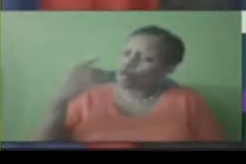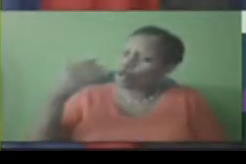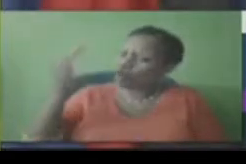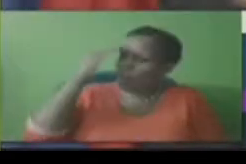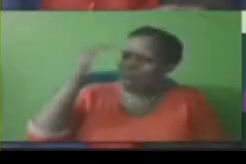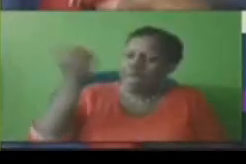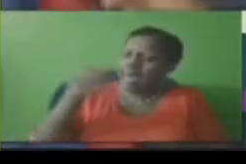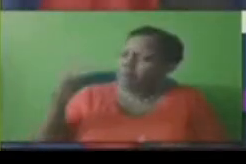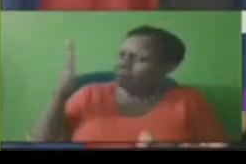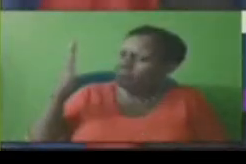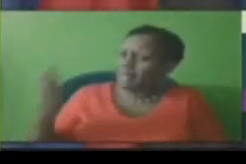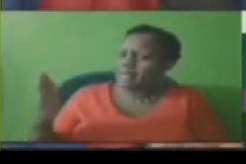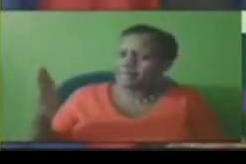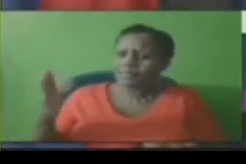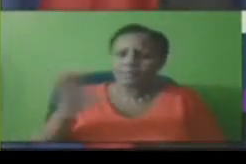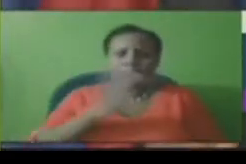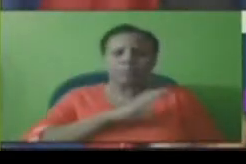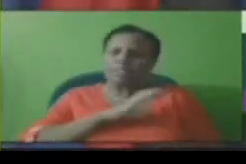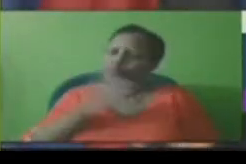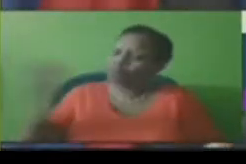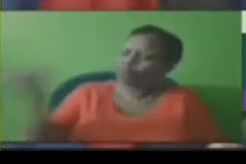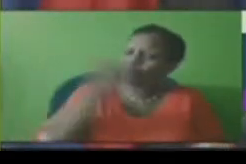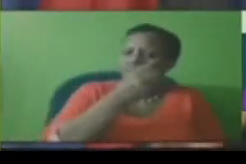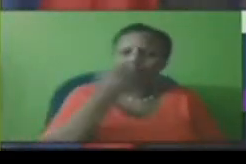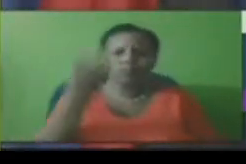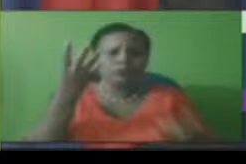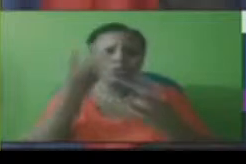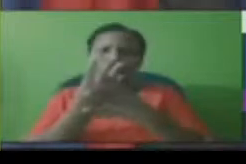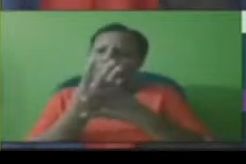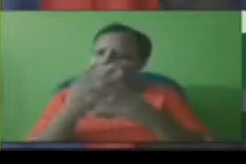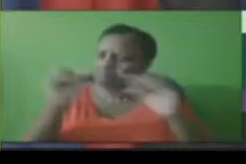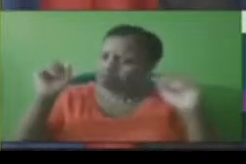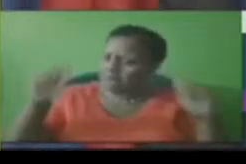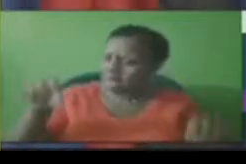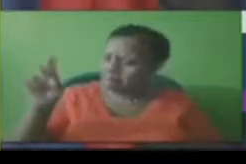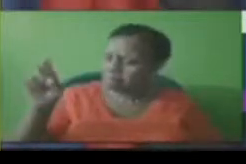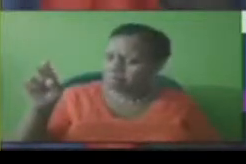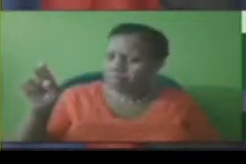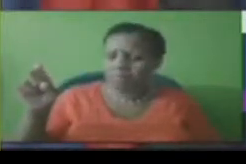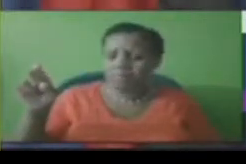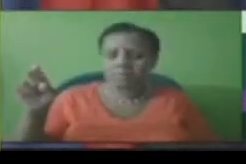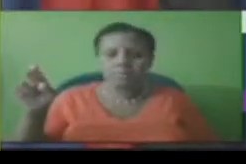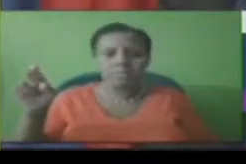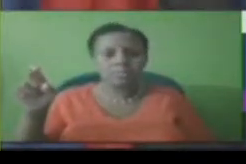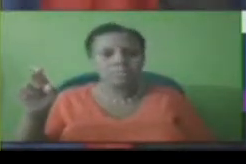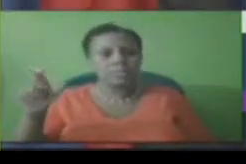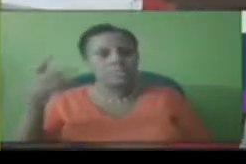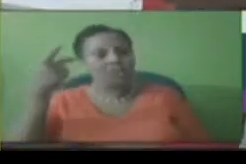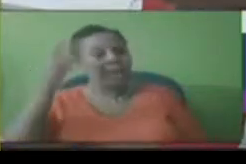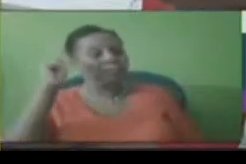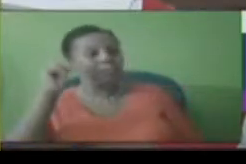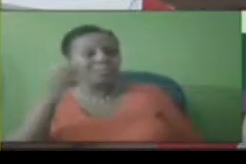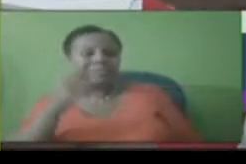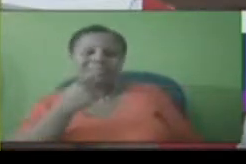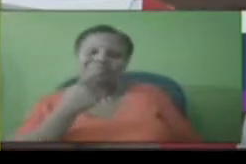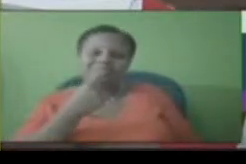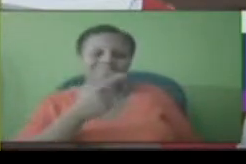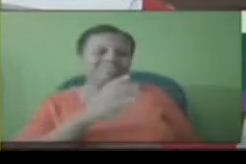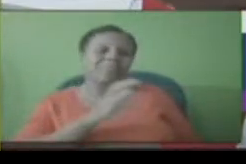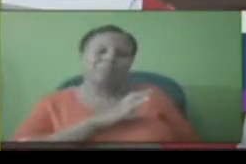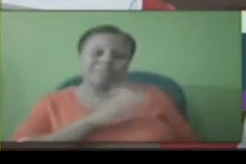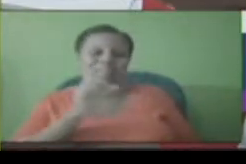and charged if somebody determines that a law has been broken and provide the evidence. Well, you just described it as a theft, so I just wanted to